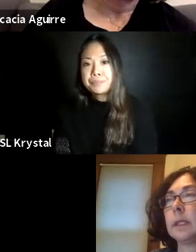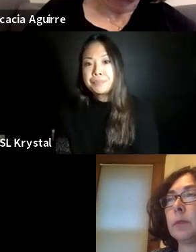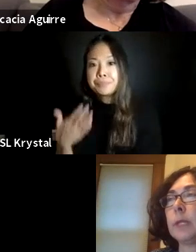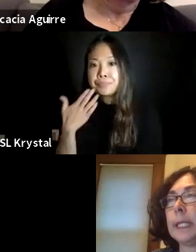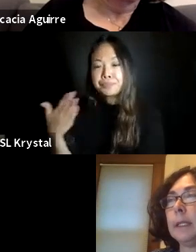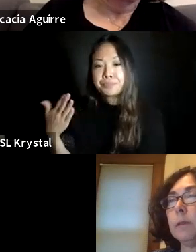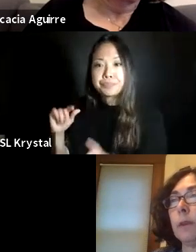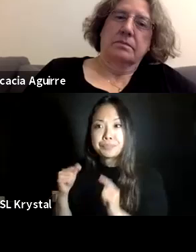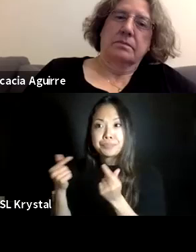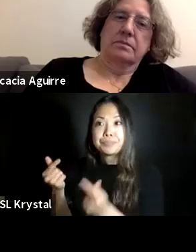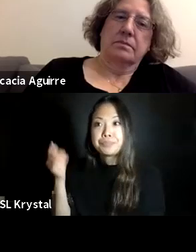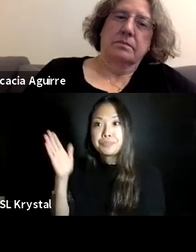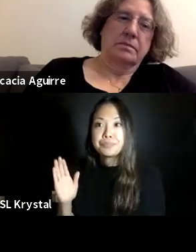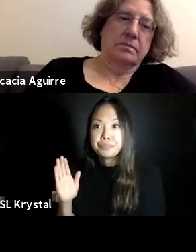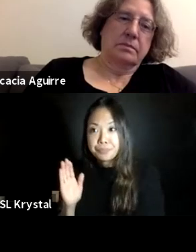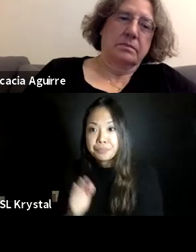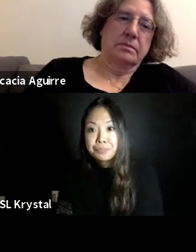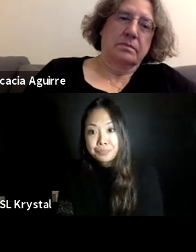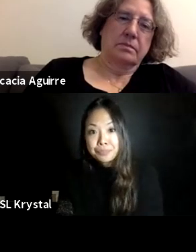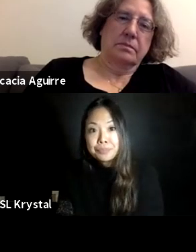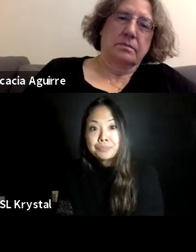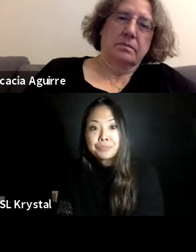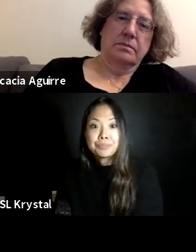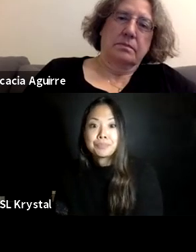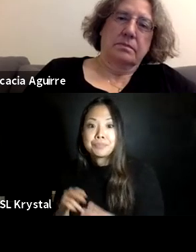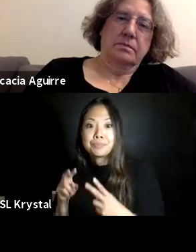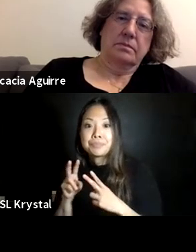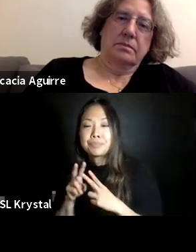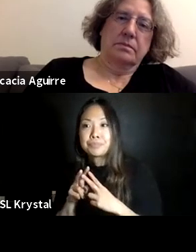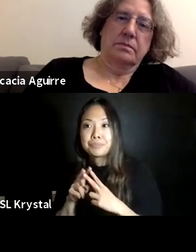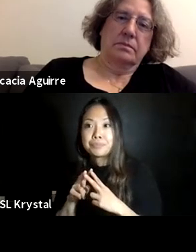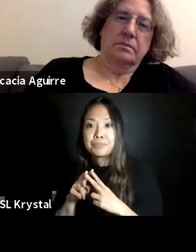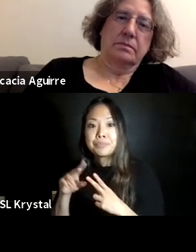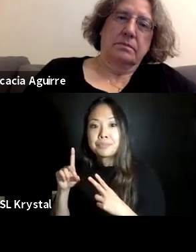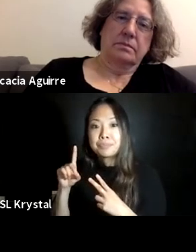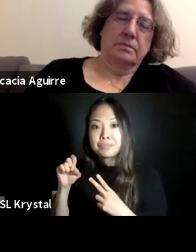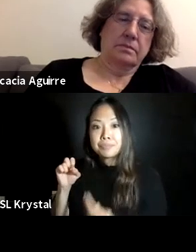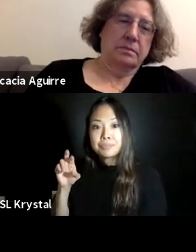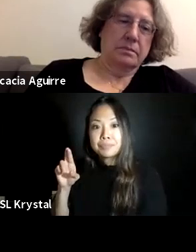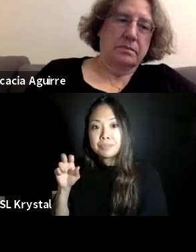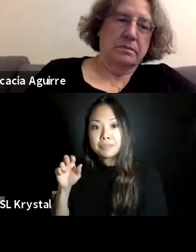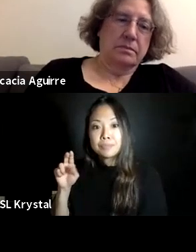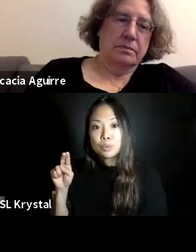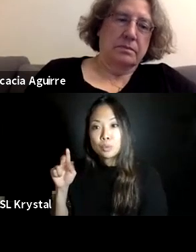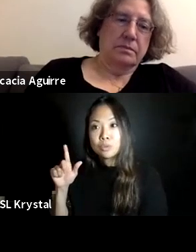is Tarun Lee, followed by Wei Min Zhao and Sharon Hinton.